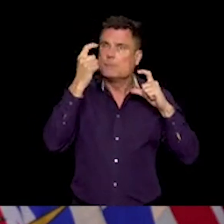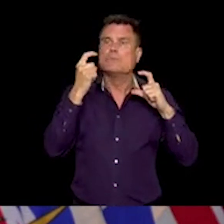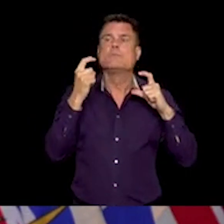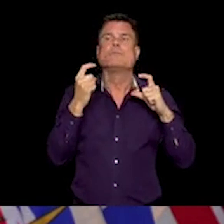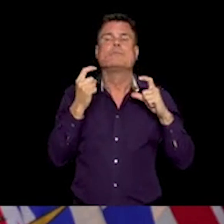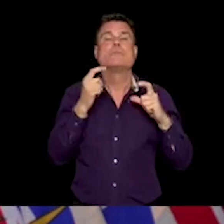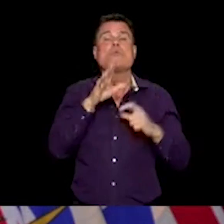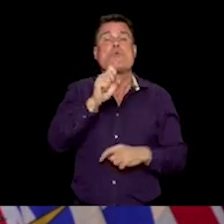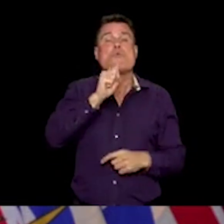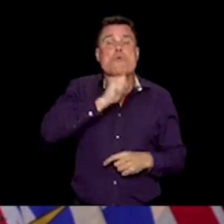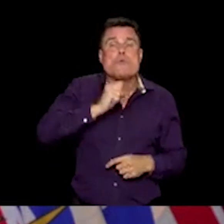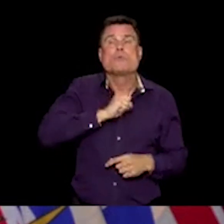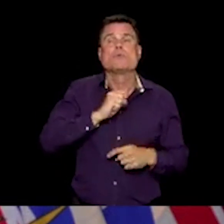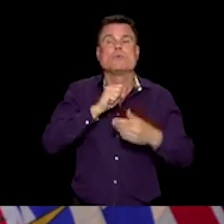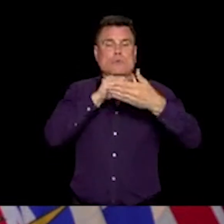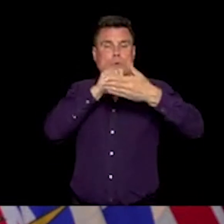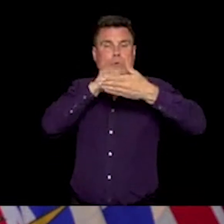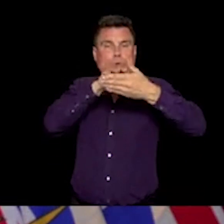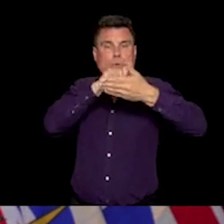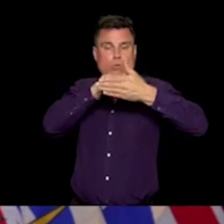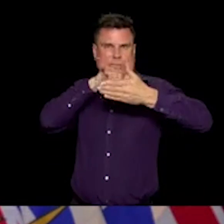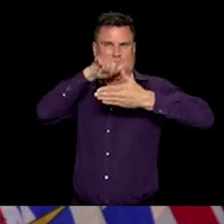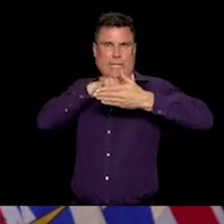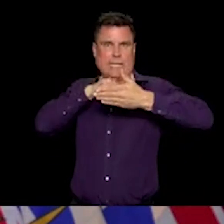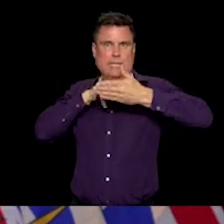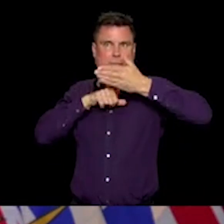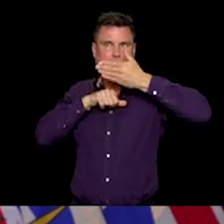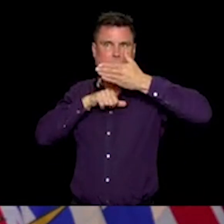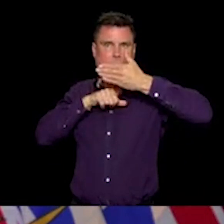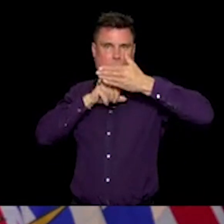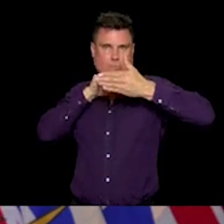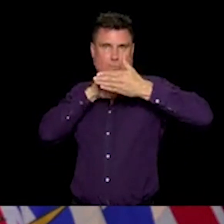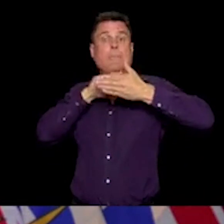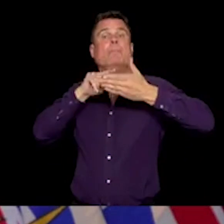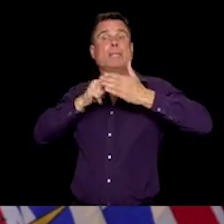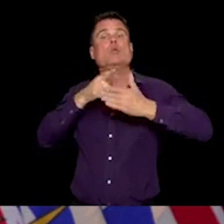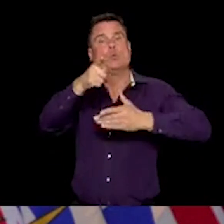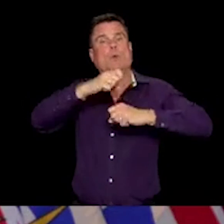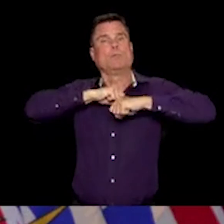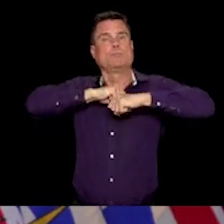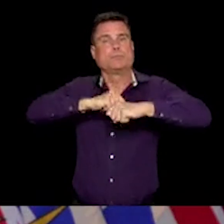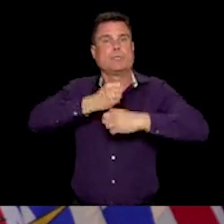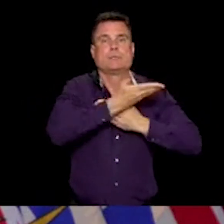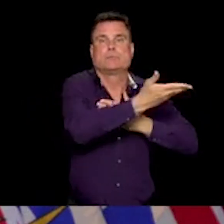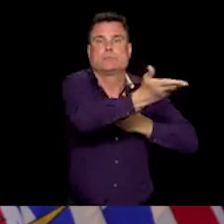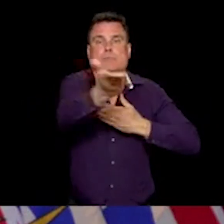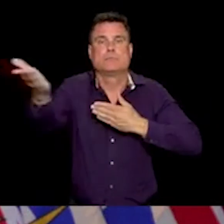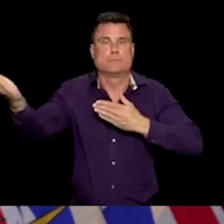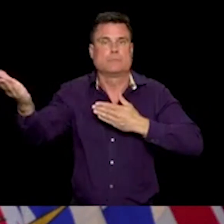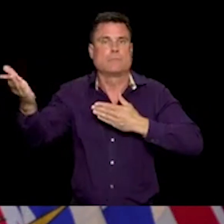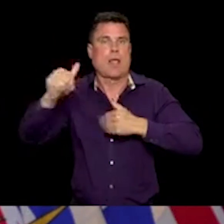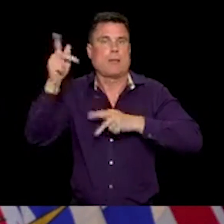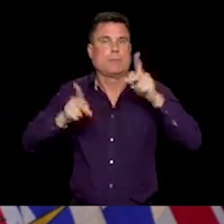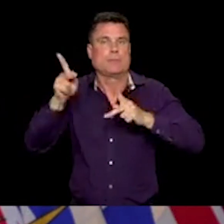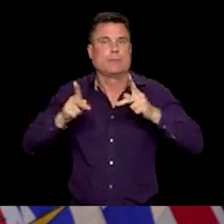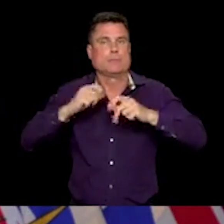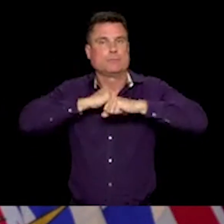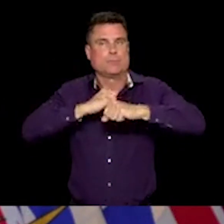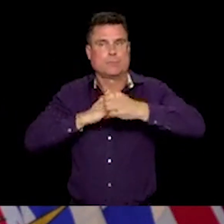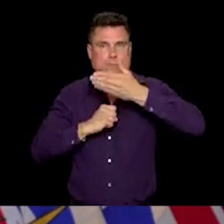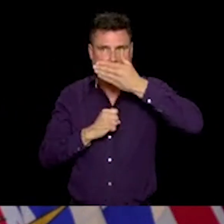Obviously, washing our hands regularly and covering our cough are really important, and cleaning and disinfecting common surfaces. But